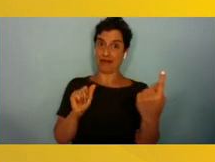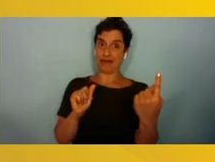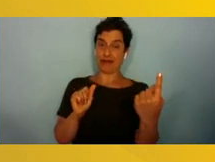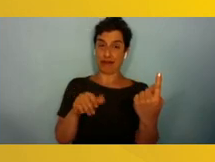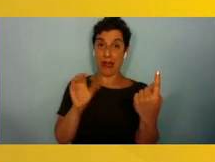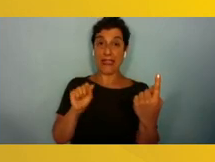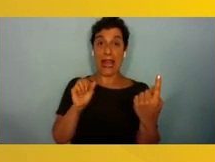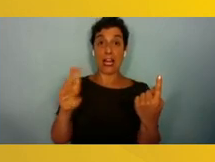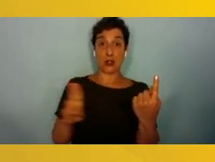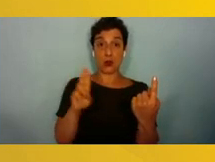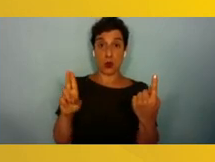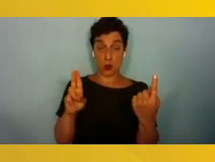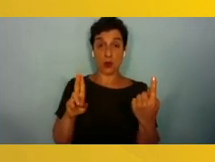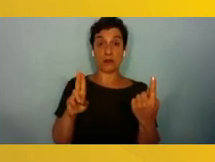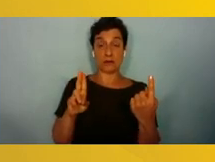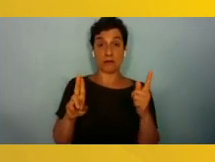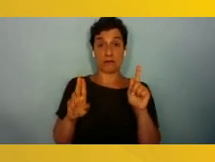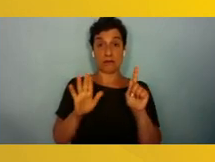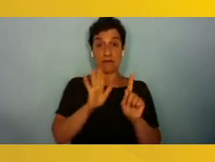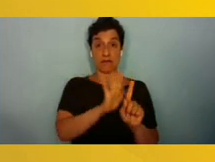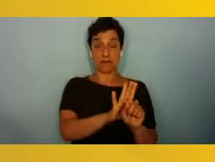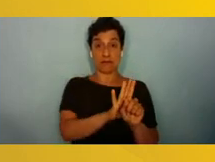used